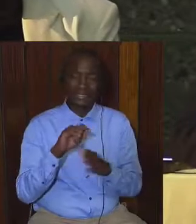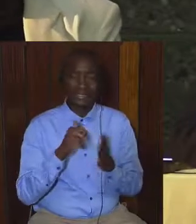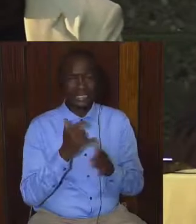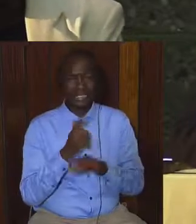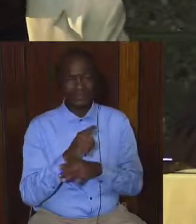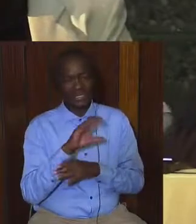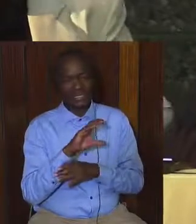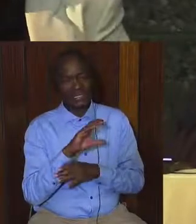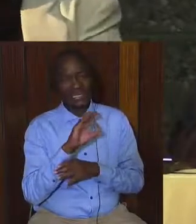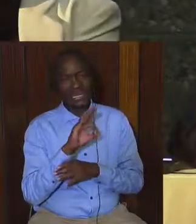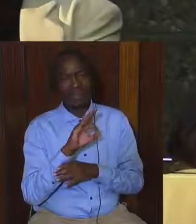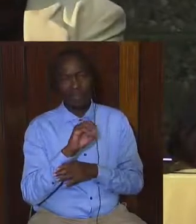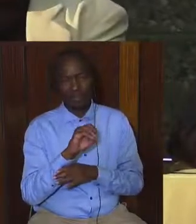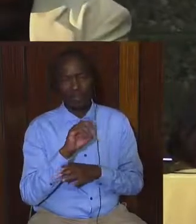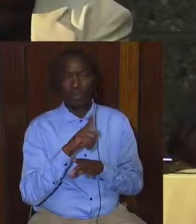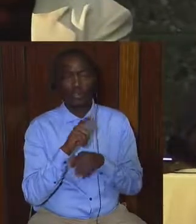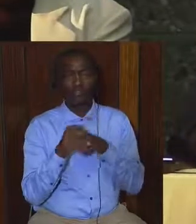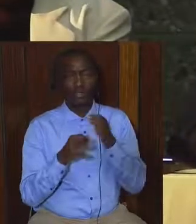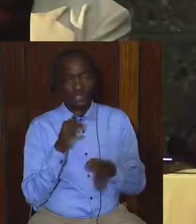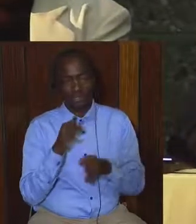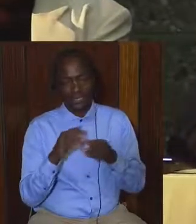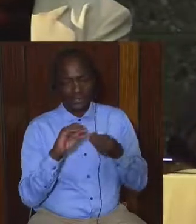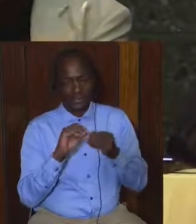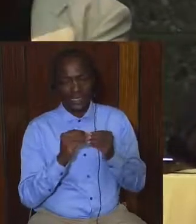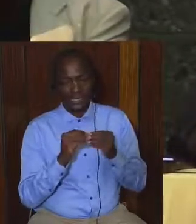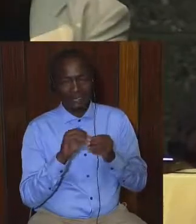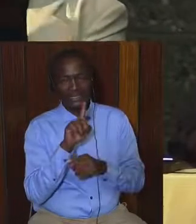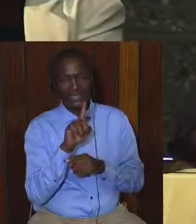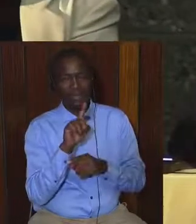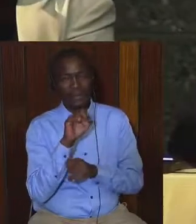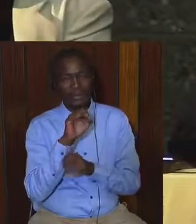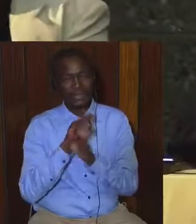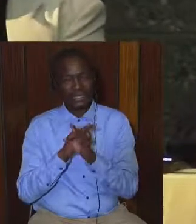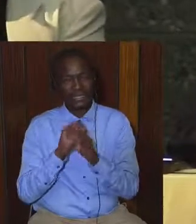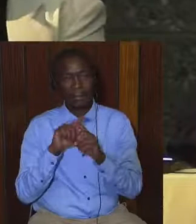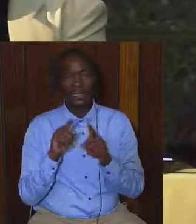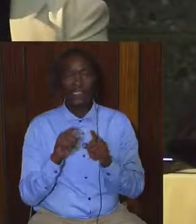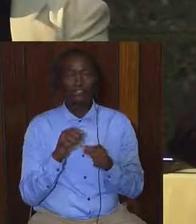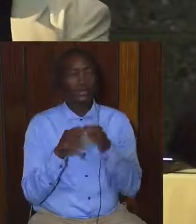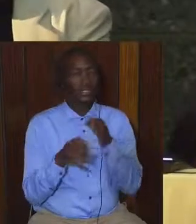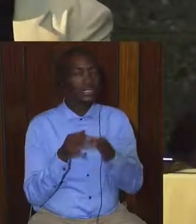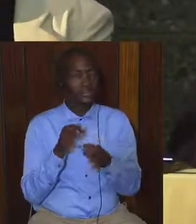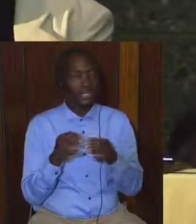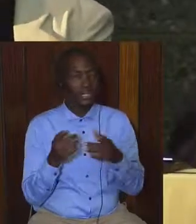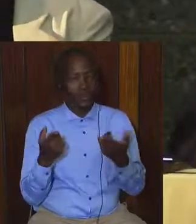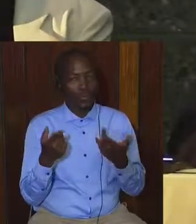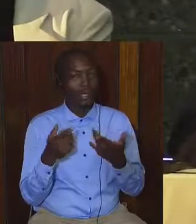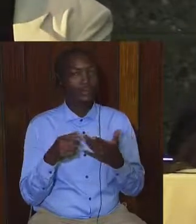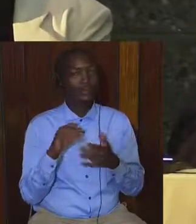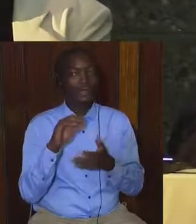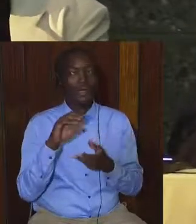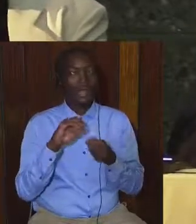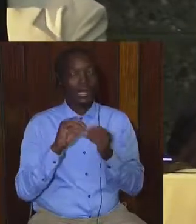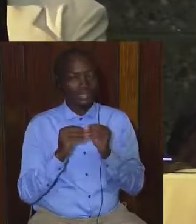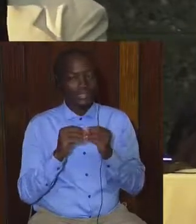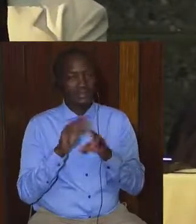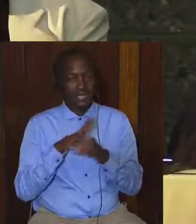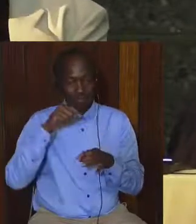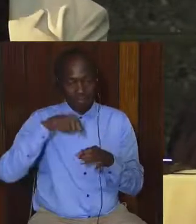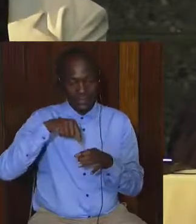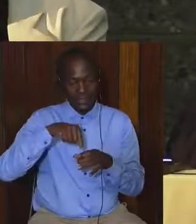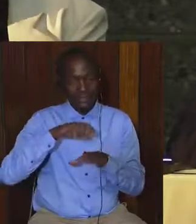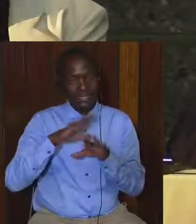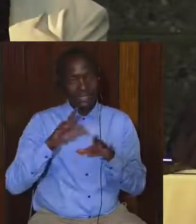to explain at a high level, the adjustments is at 1%, but just to explain where those adjustments were, and it was internally